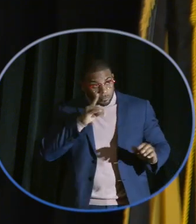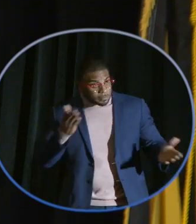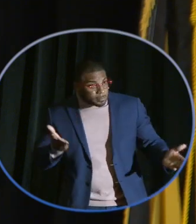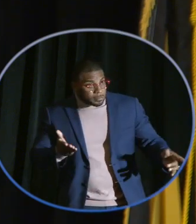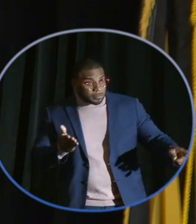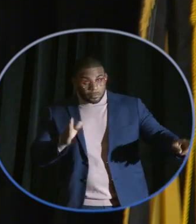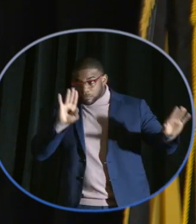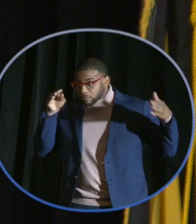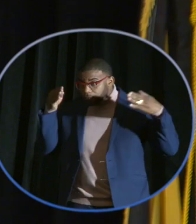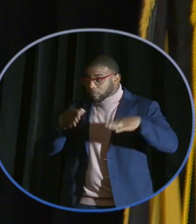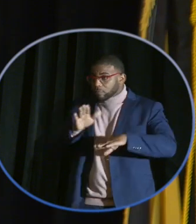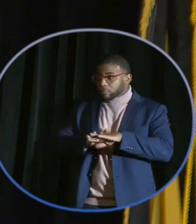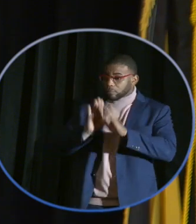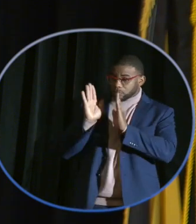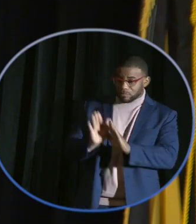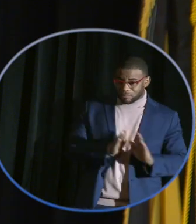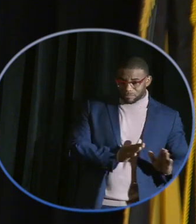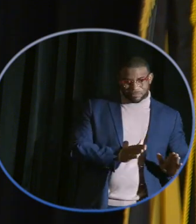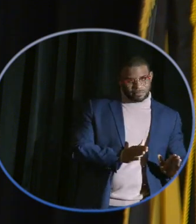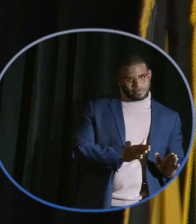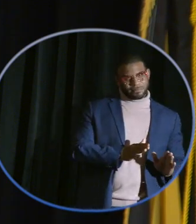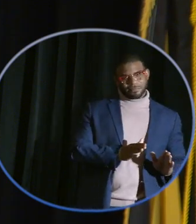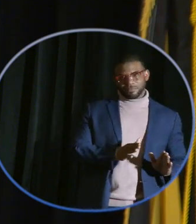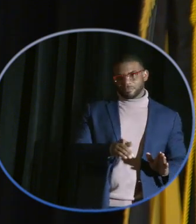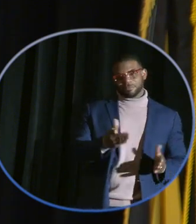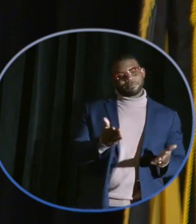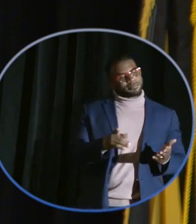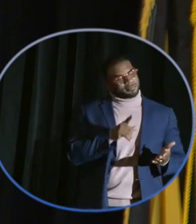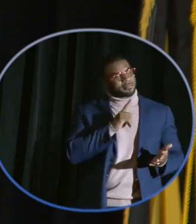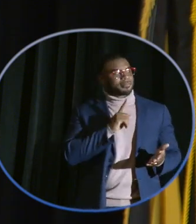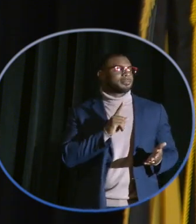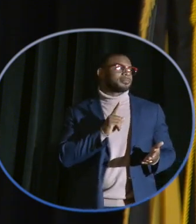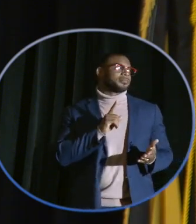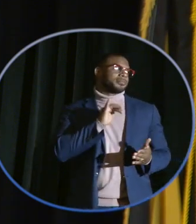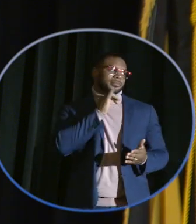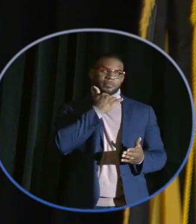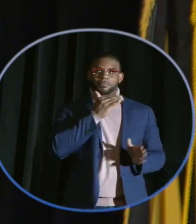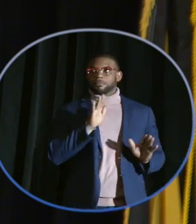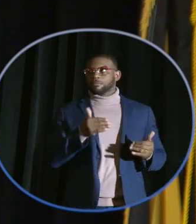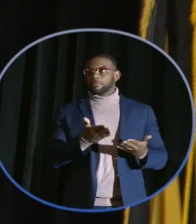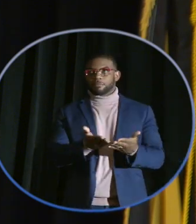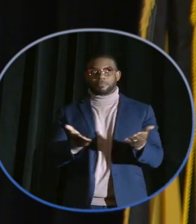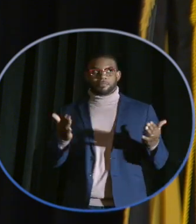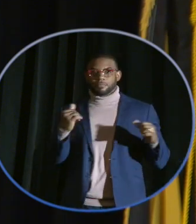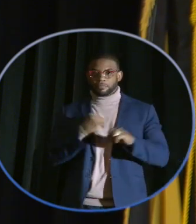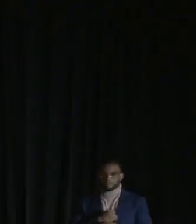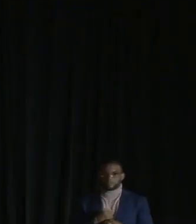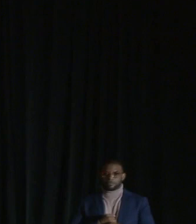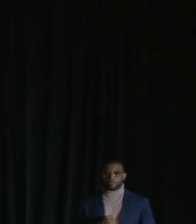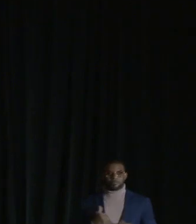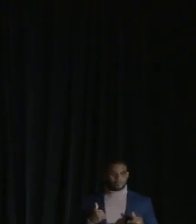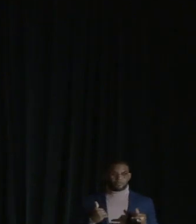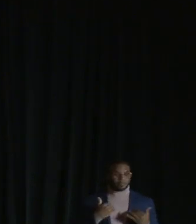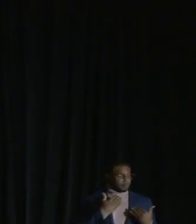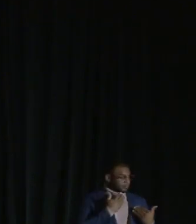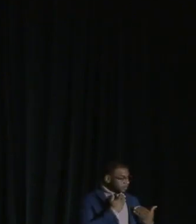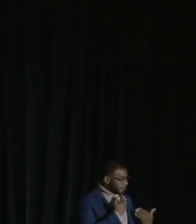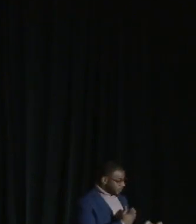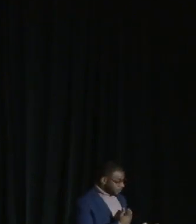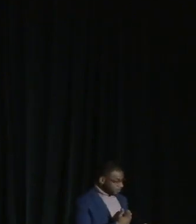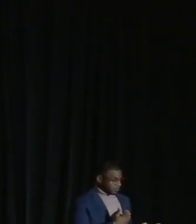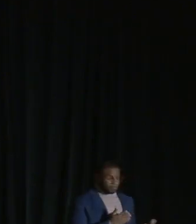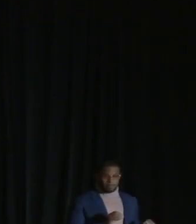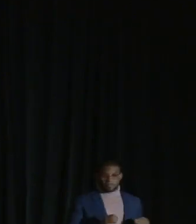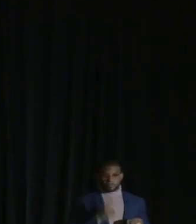here focused on order, you may be in the wrong fight. I thank you,